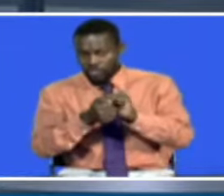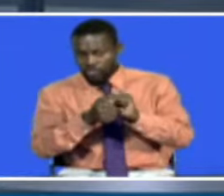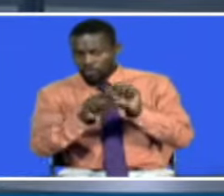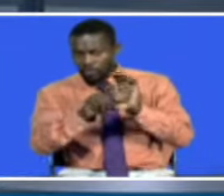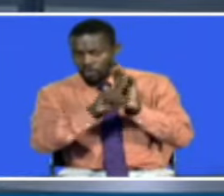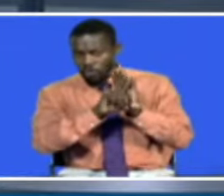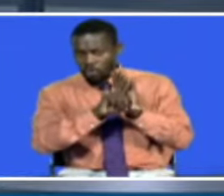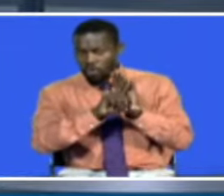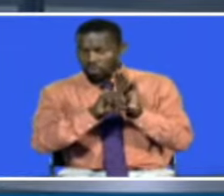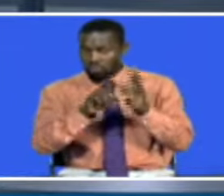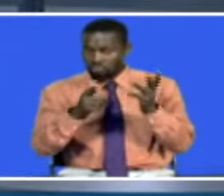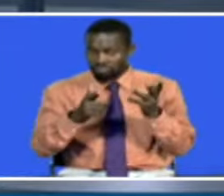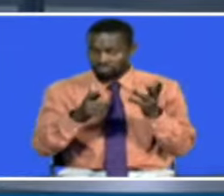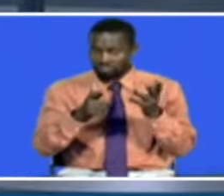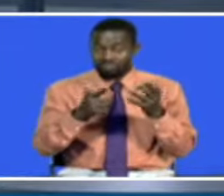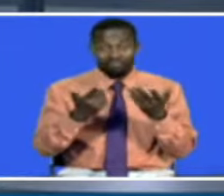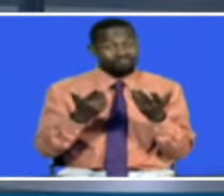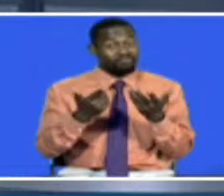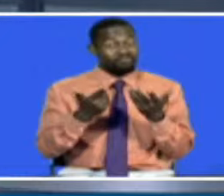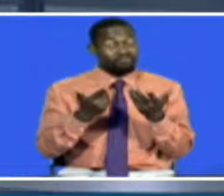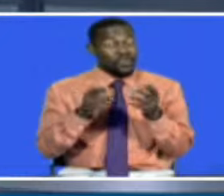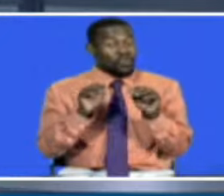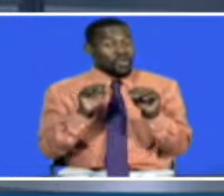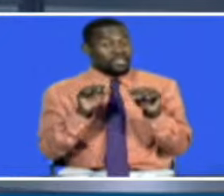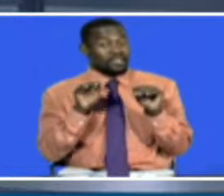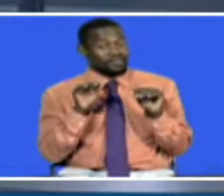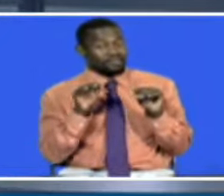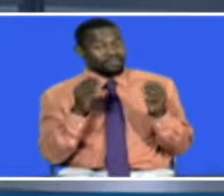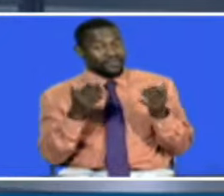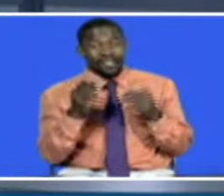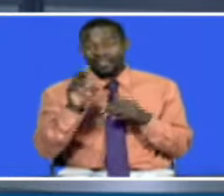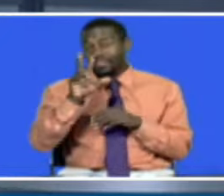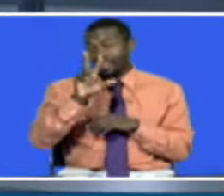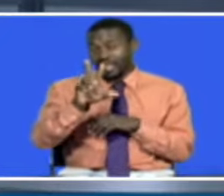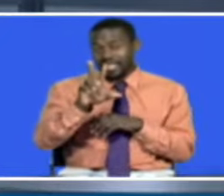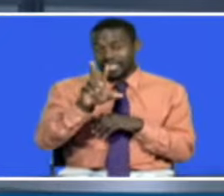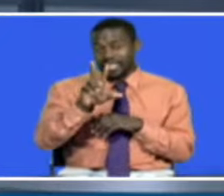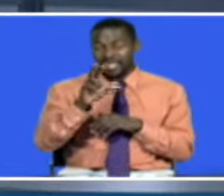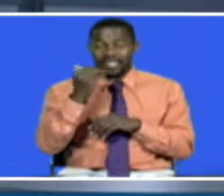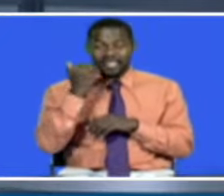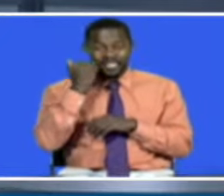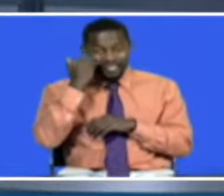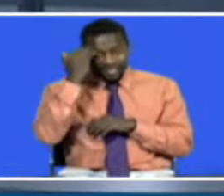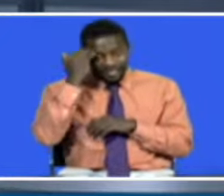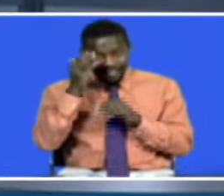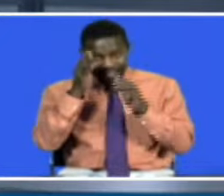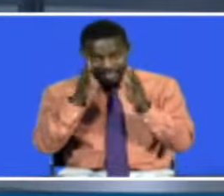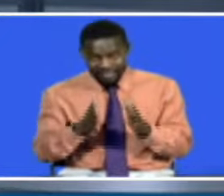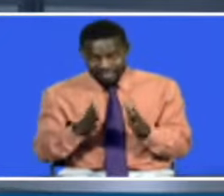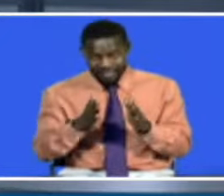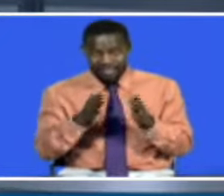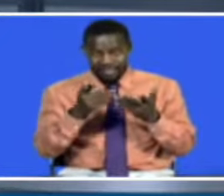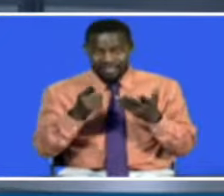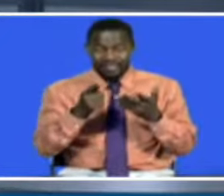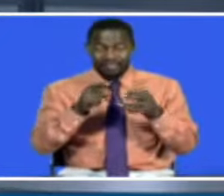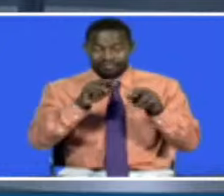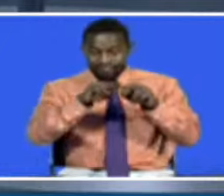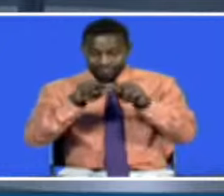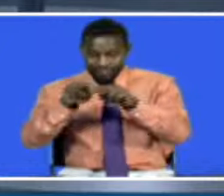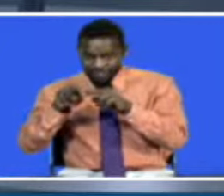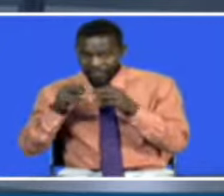Senator. And as we wait, it's worth noting that a three-judge bench had outlawed the sections of the